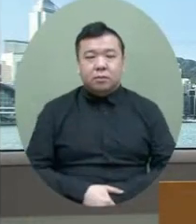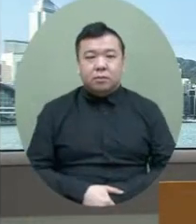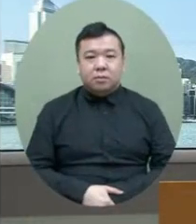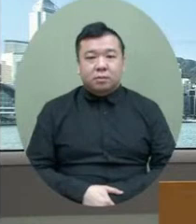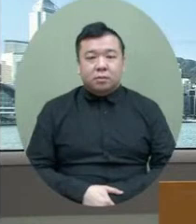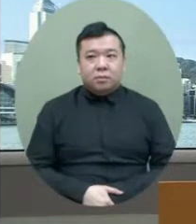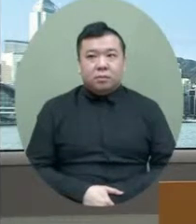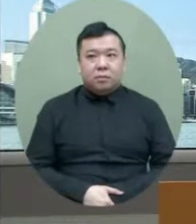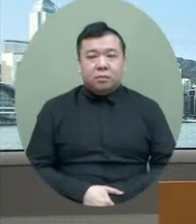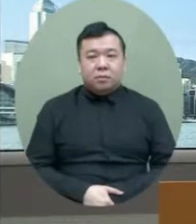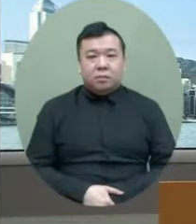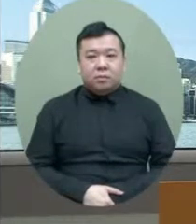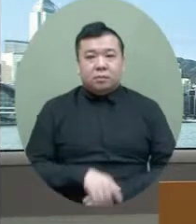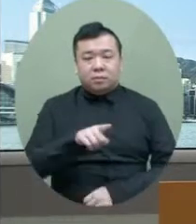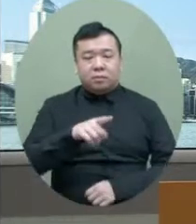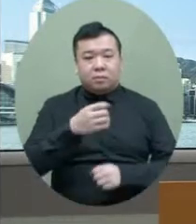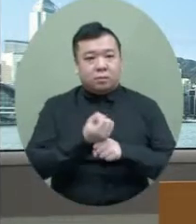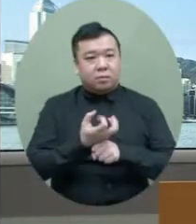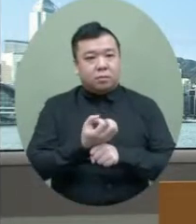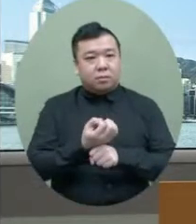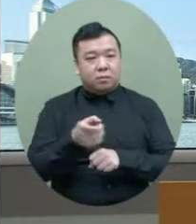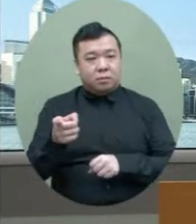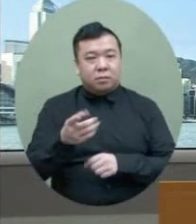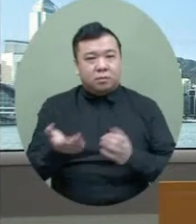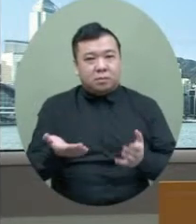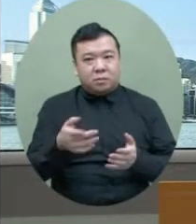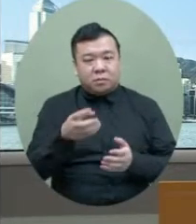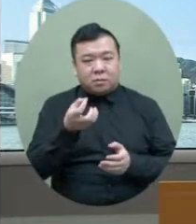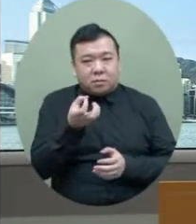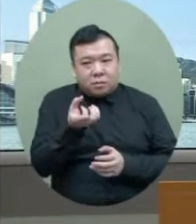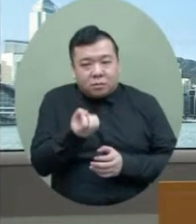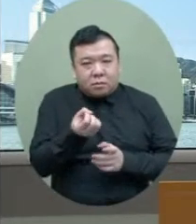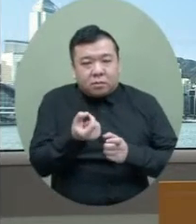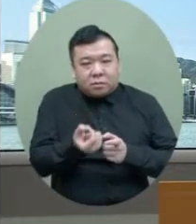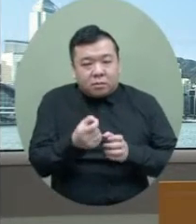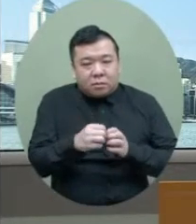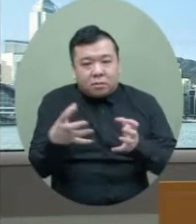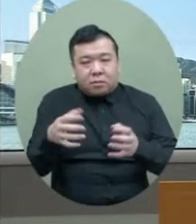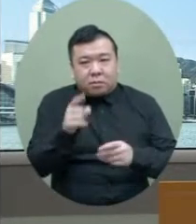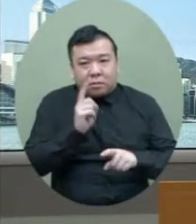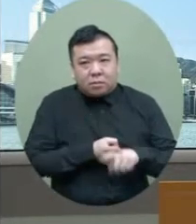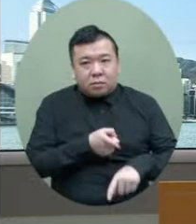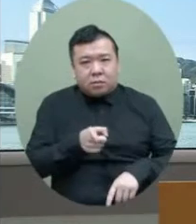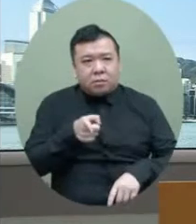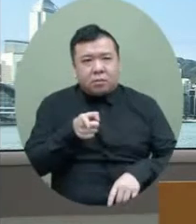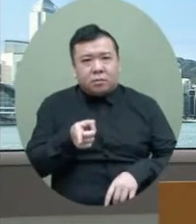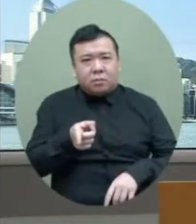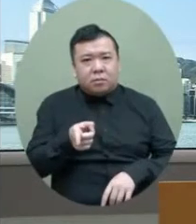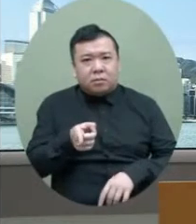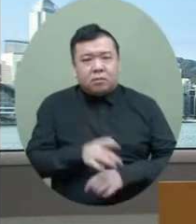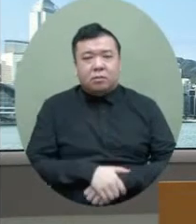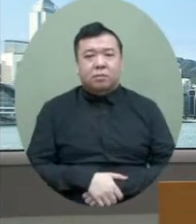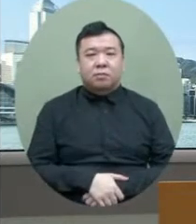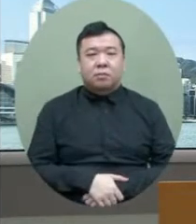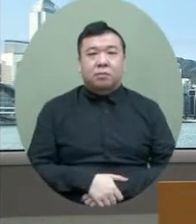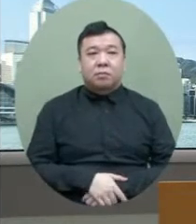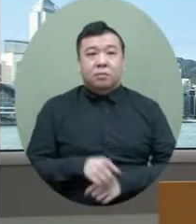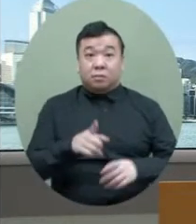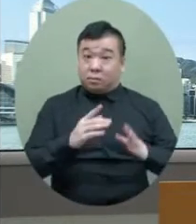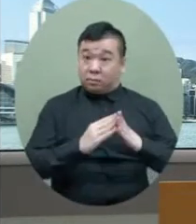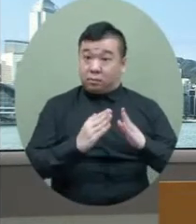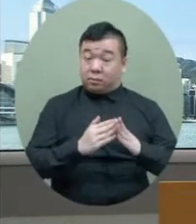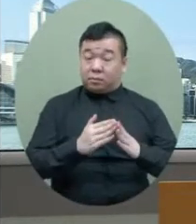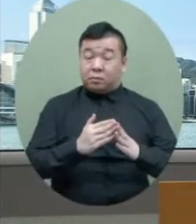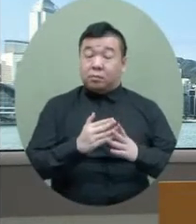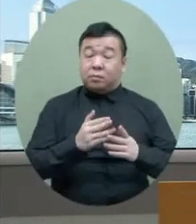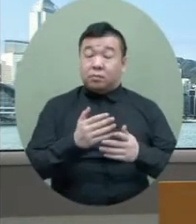Luk Yeon San Chun. Can you tell us more about how the flats were where the COVID patient lives were distributed, and